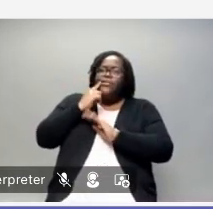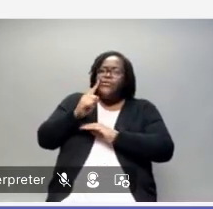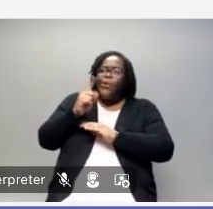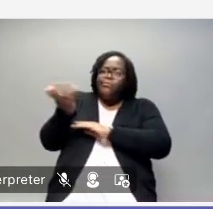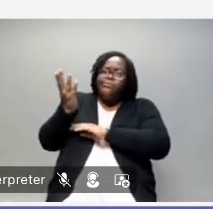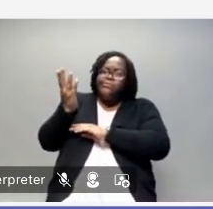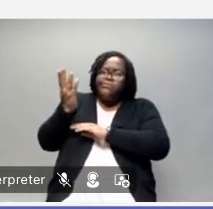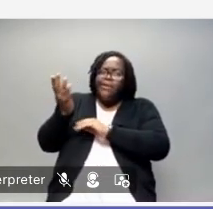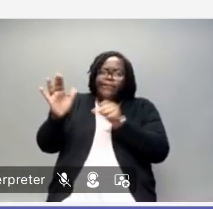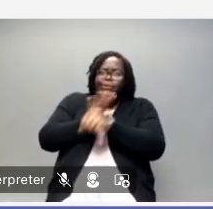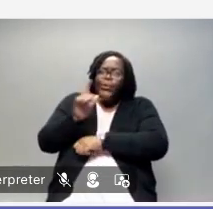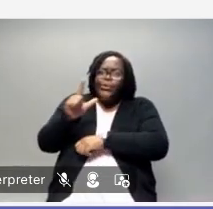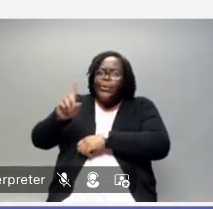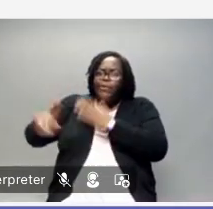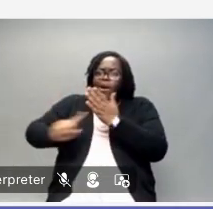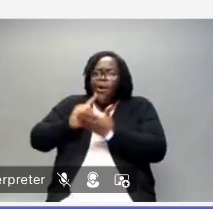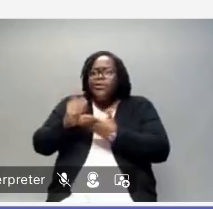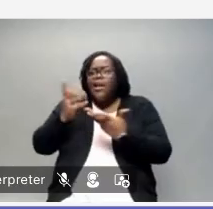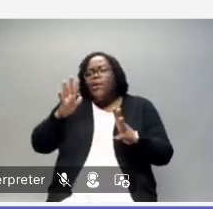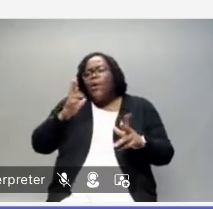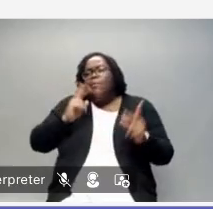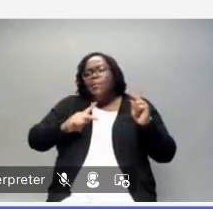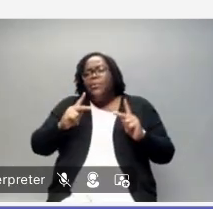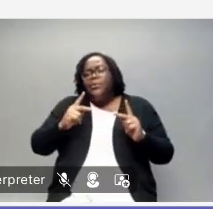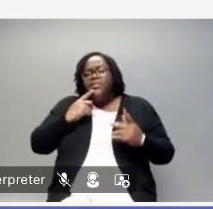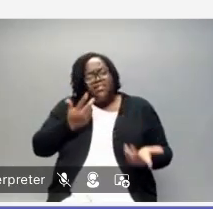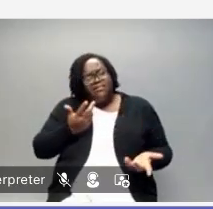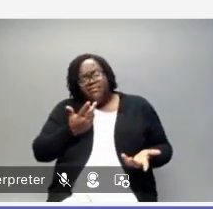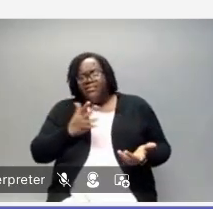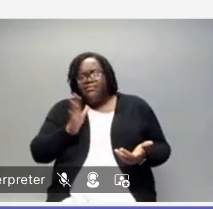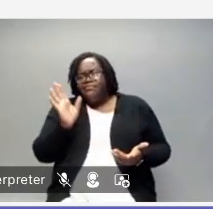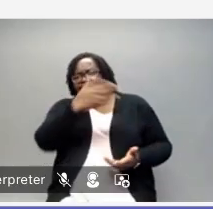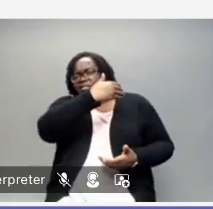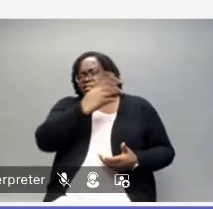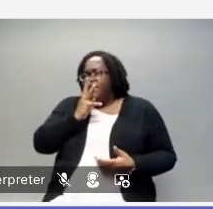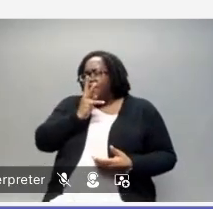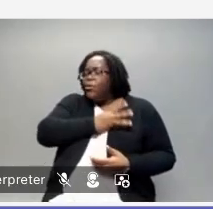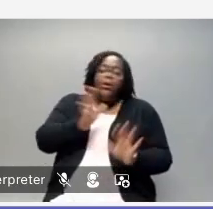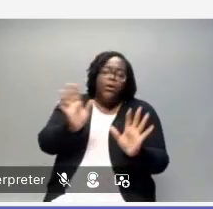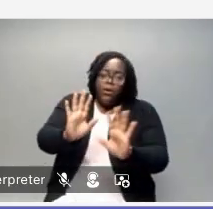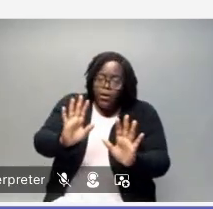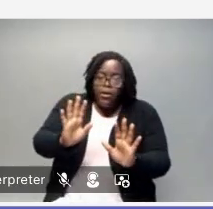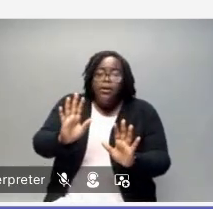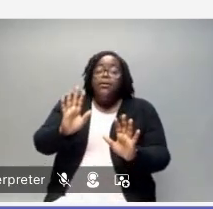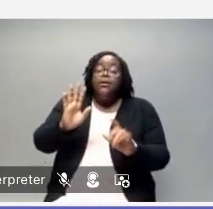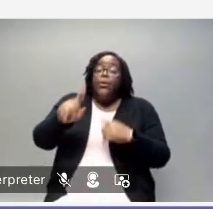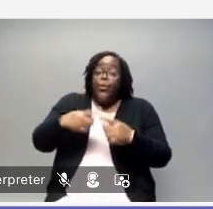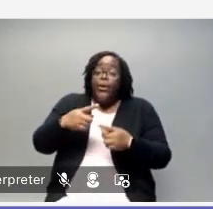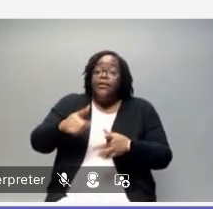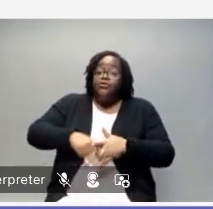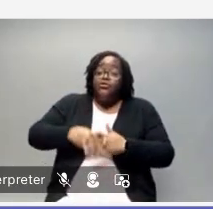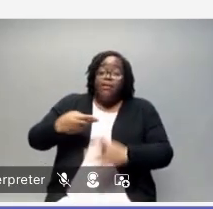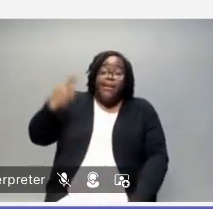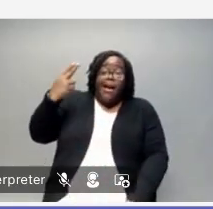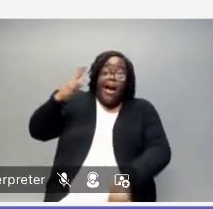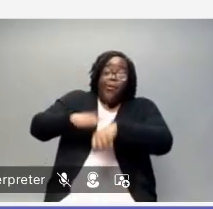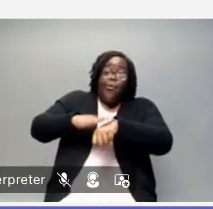and a lot of people just kind of cried uncle. So once you're in that high warning, know that we could turn off your power at any